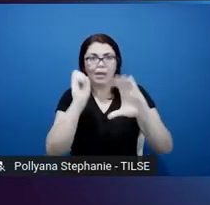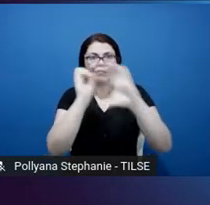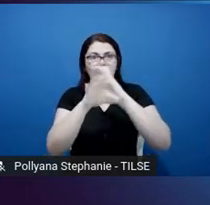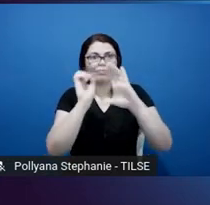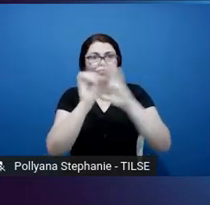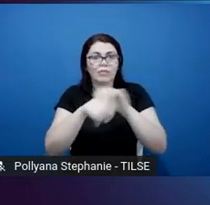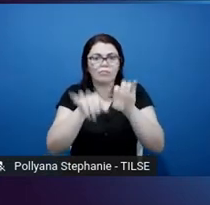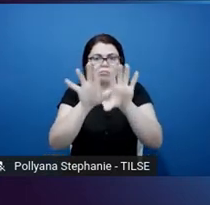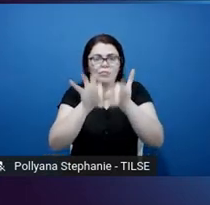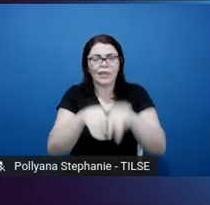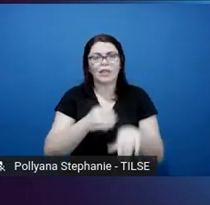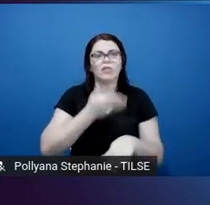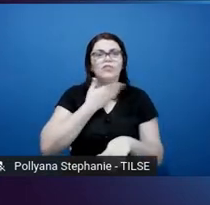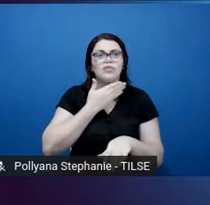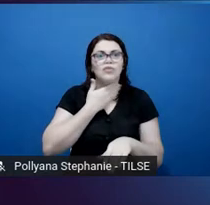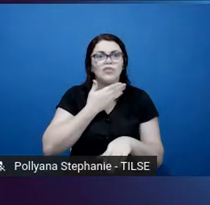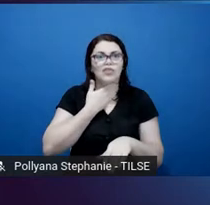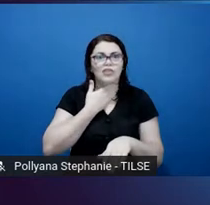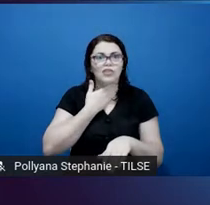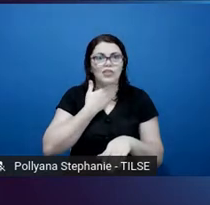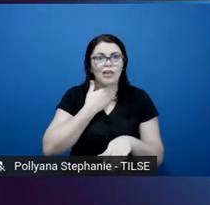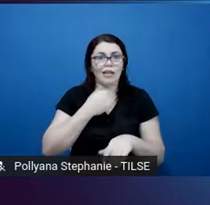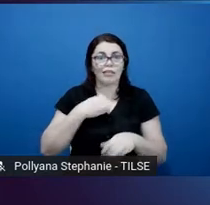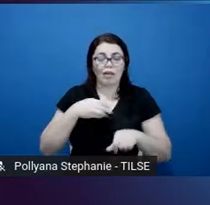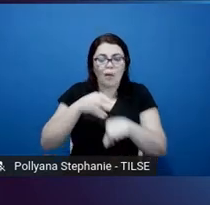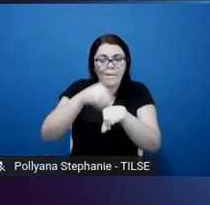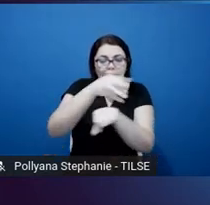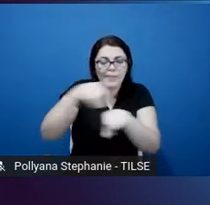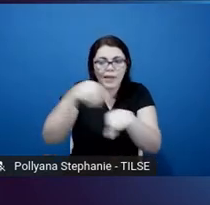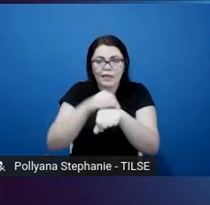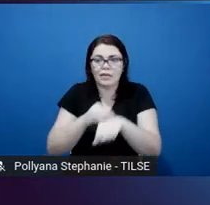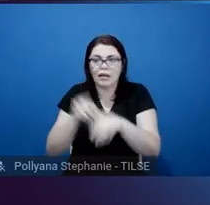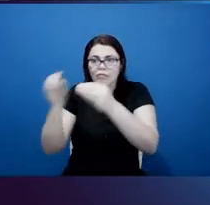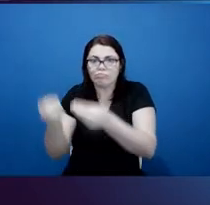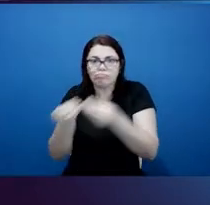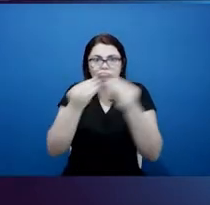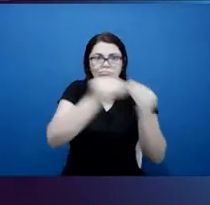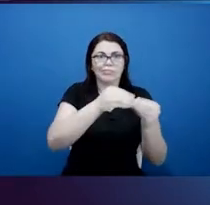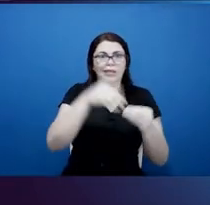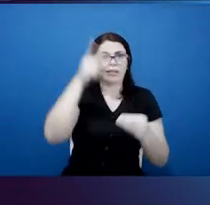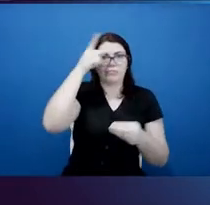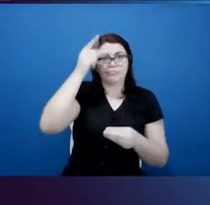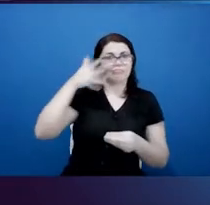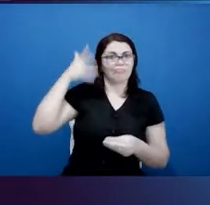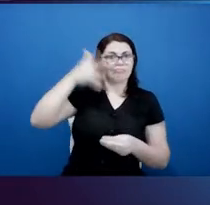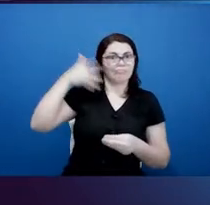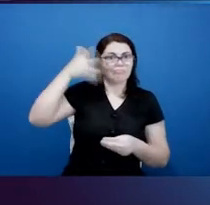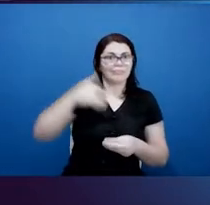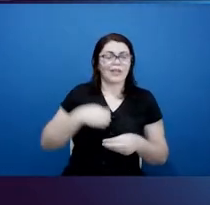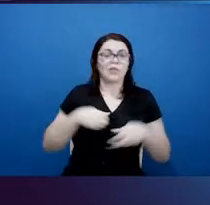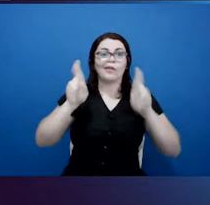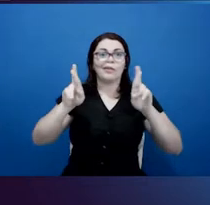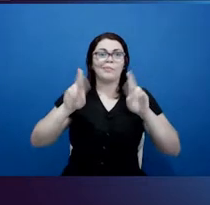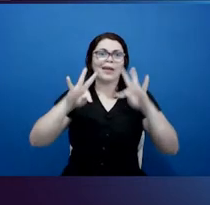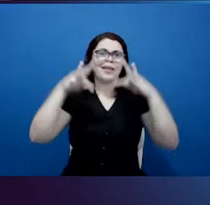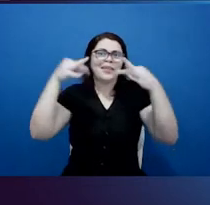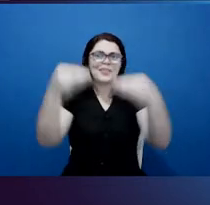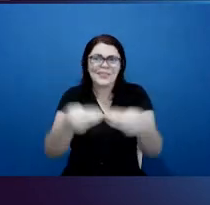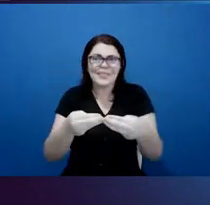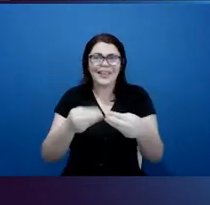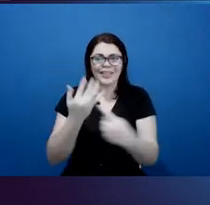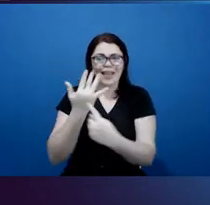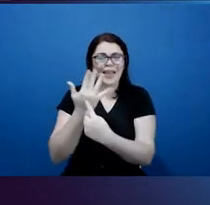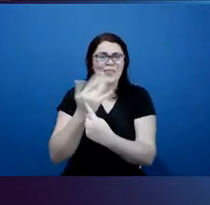them in the chat during the presentation. So we hope you all have a very nice EPPI